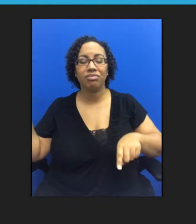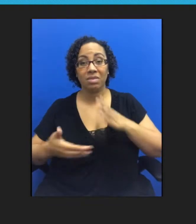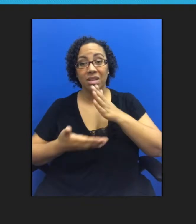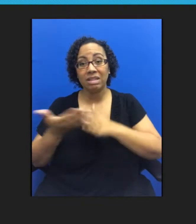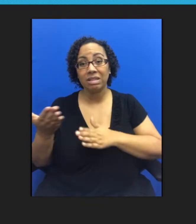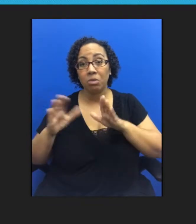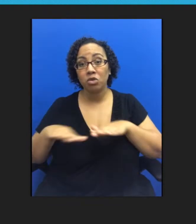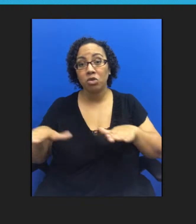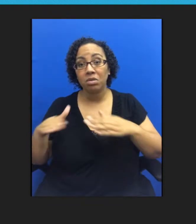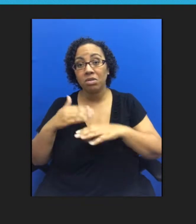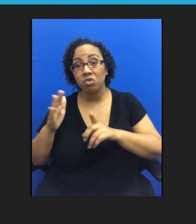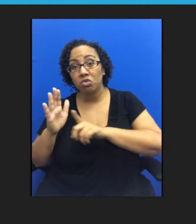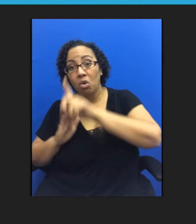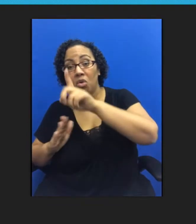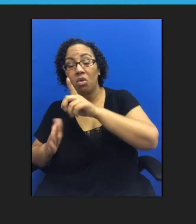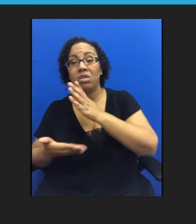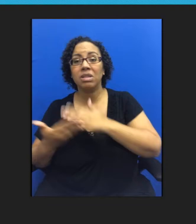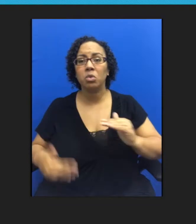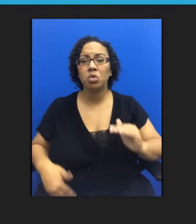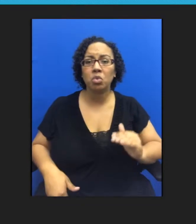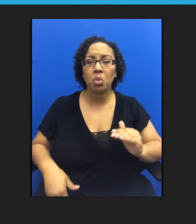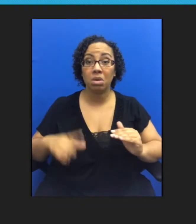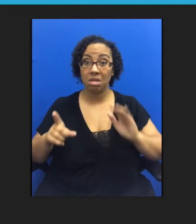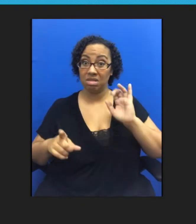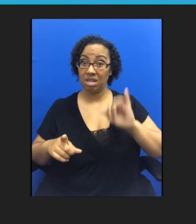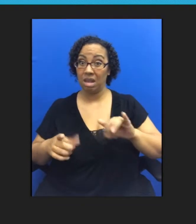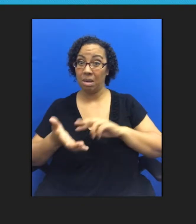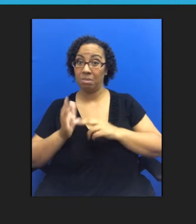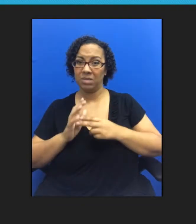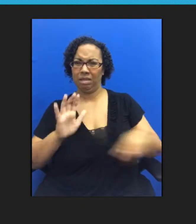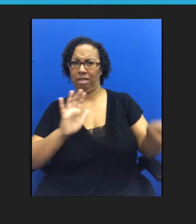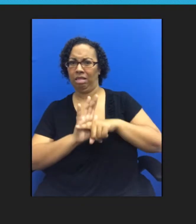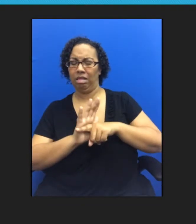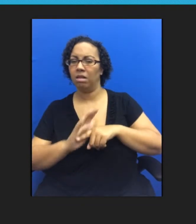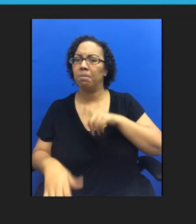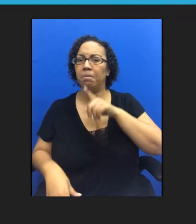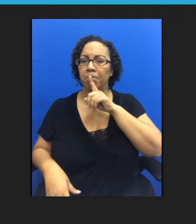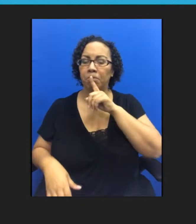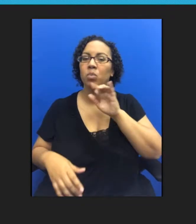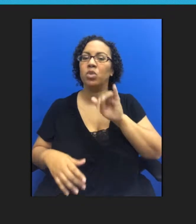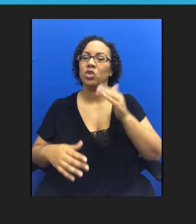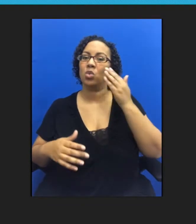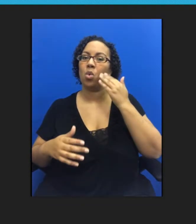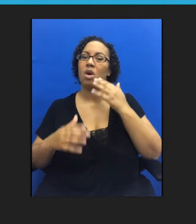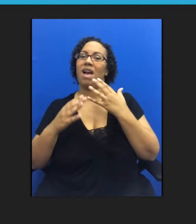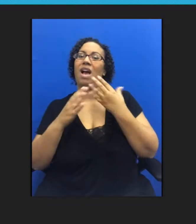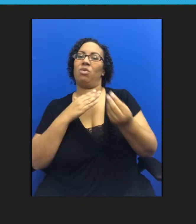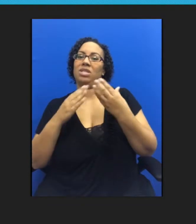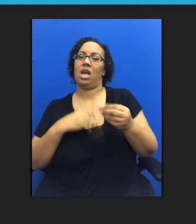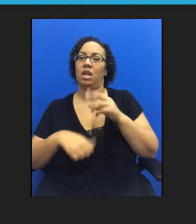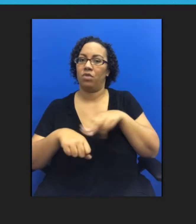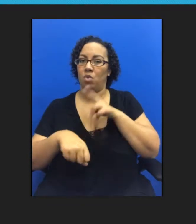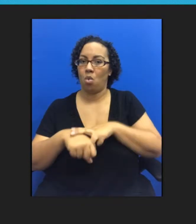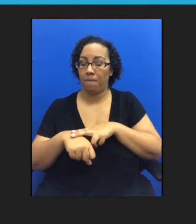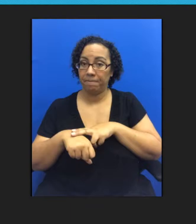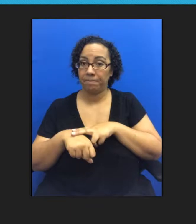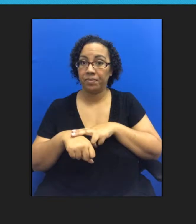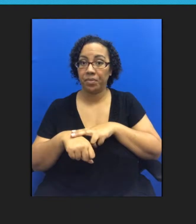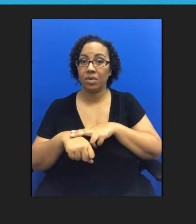Typically, your child will fit near that midline that goes across the score, but a child may be above or below